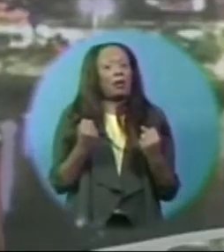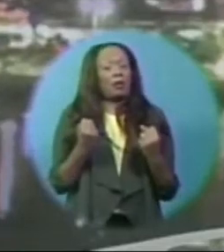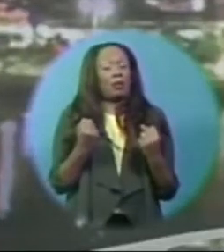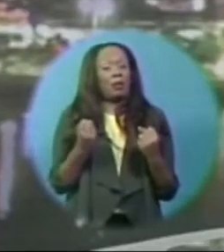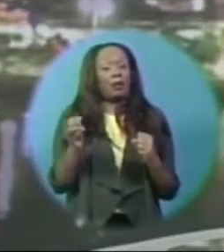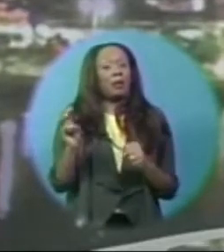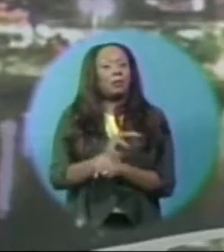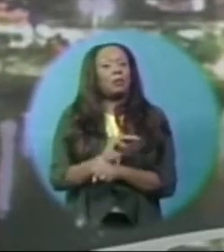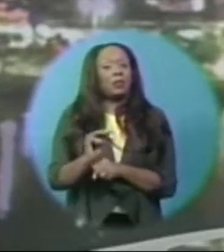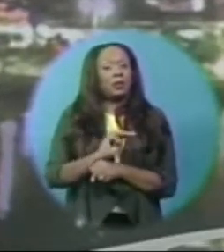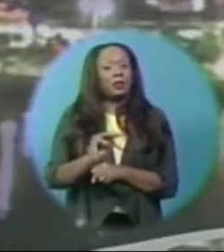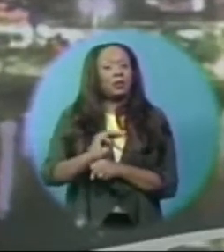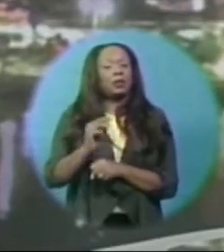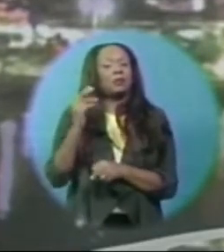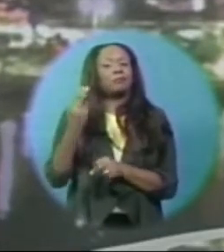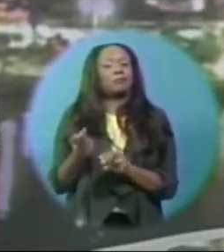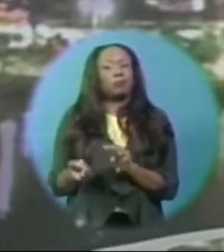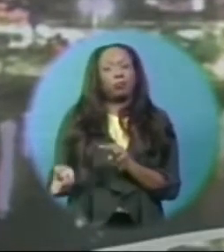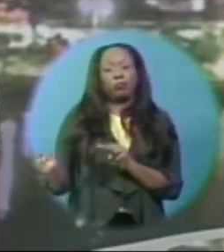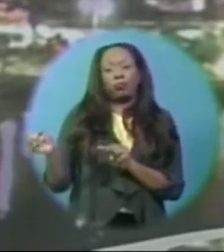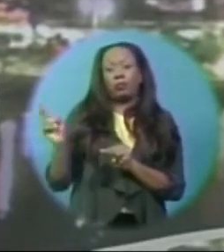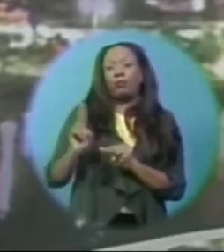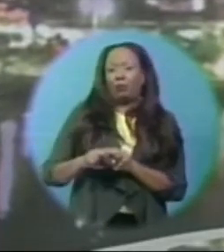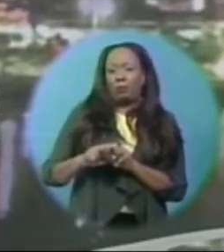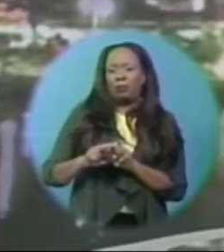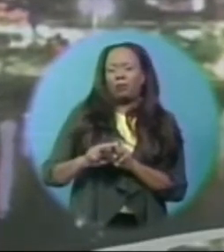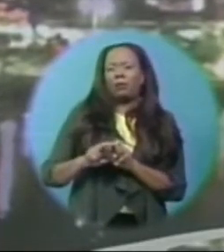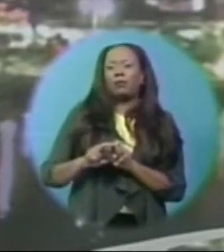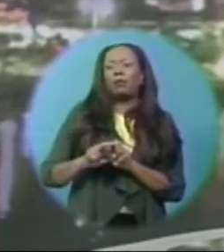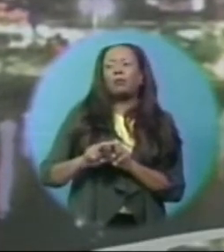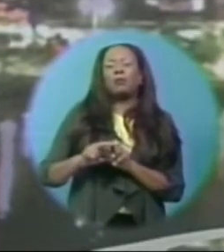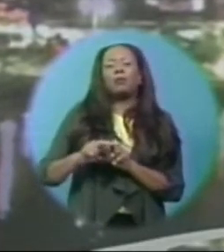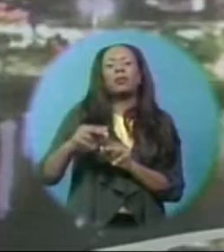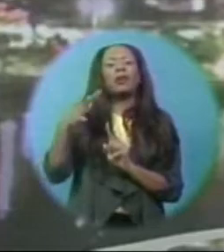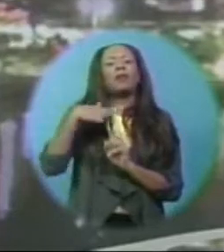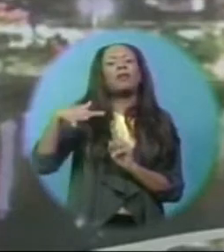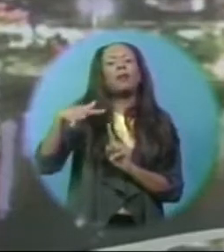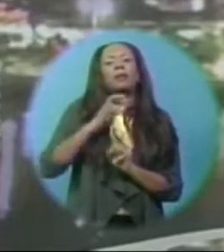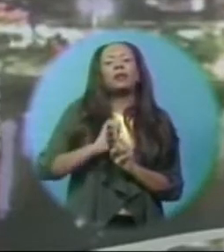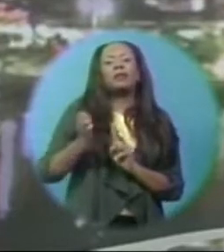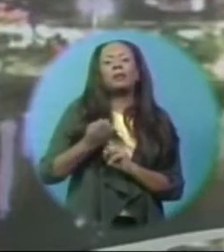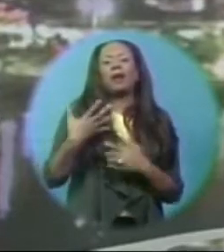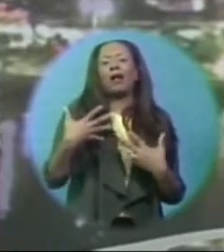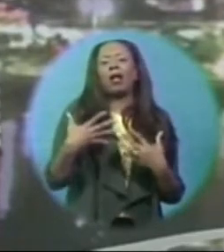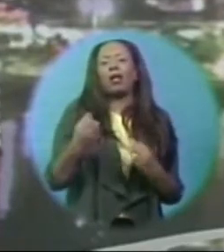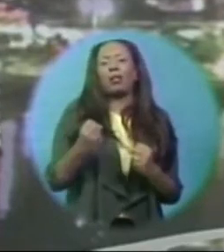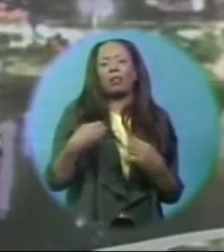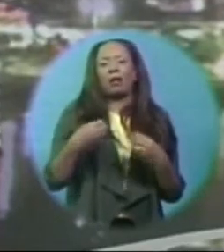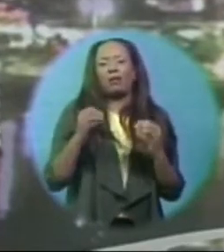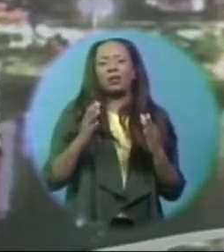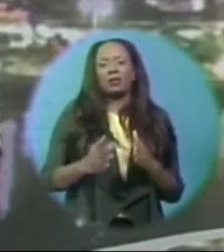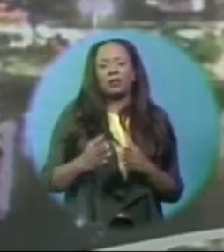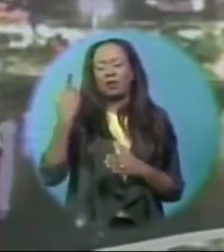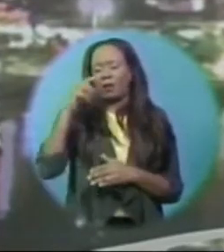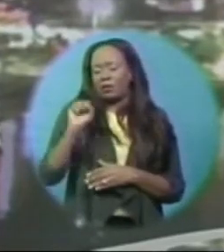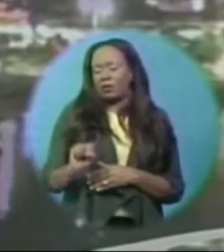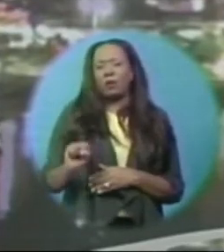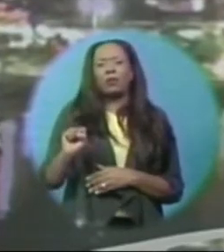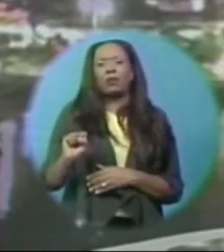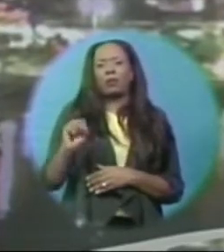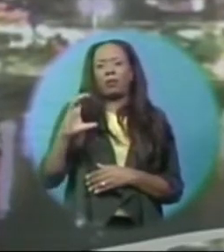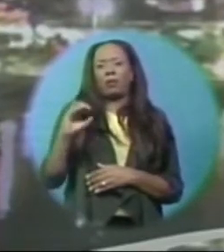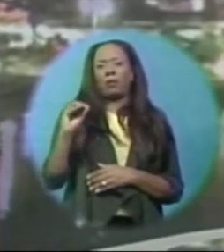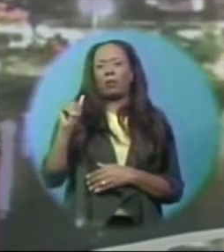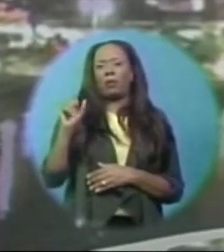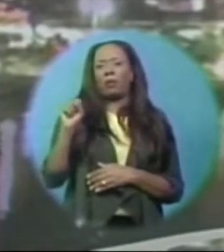Health Ministry is increasing the number of environmental health officers it deploys along the South Coast. It is also boosting its